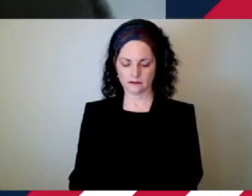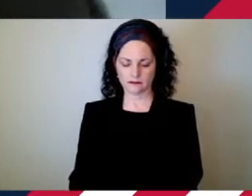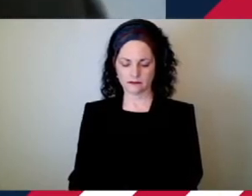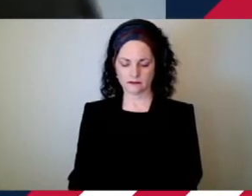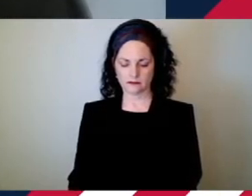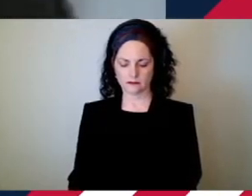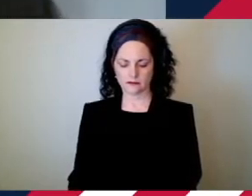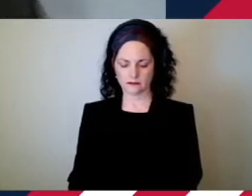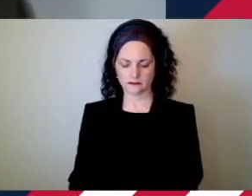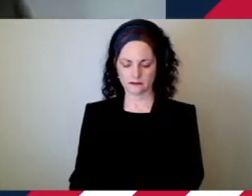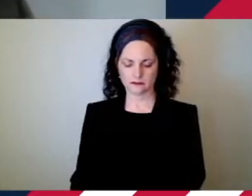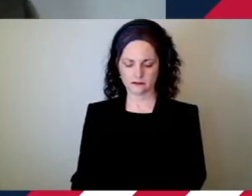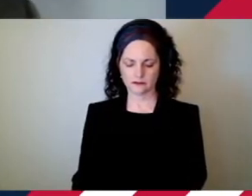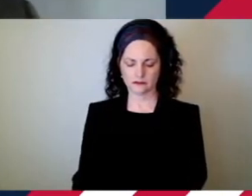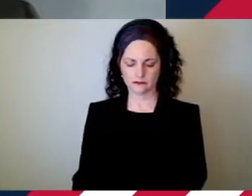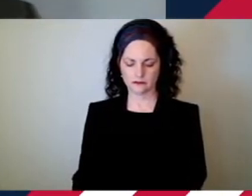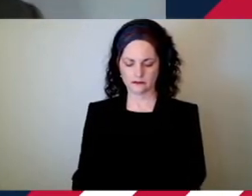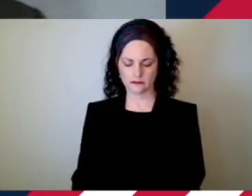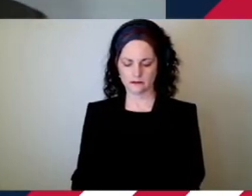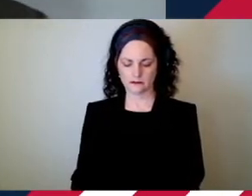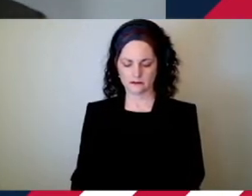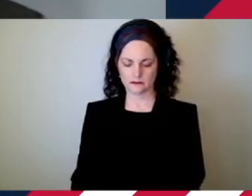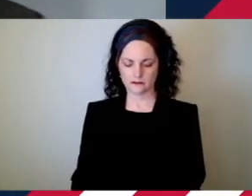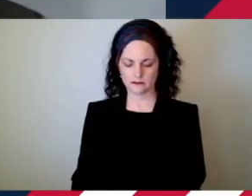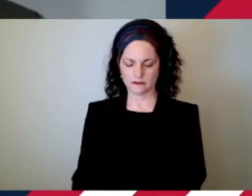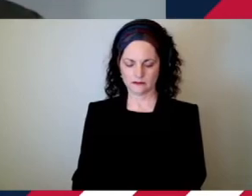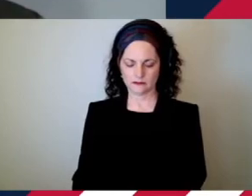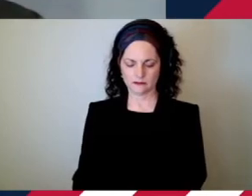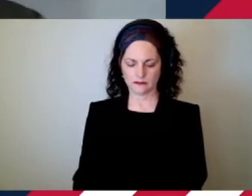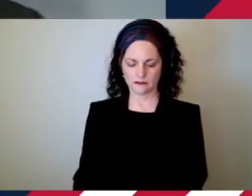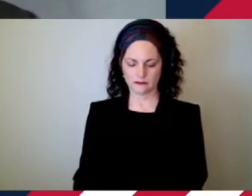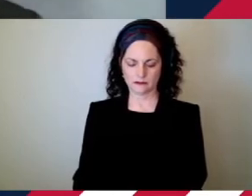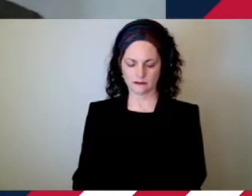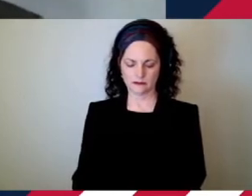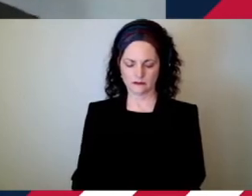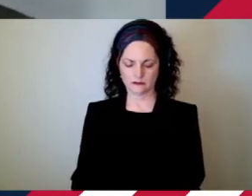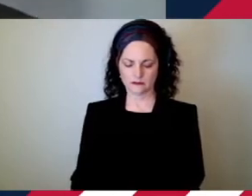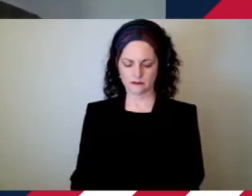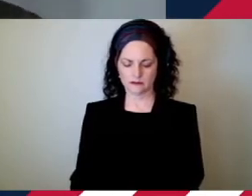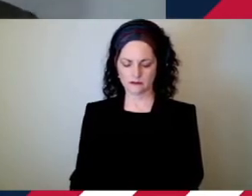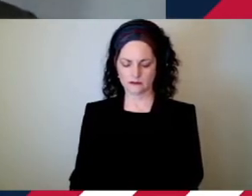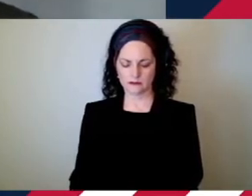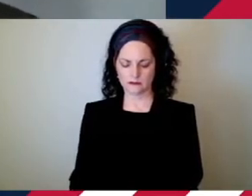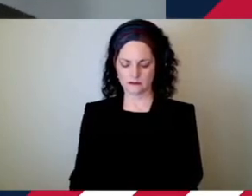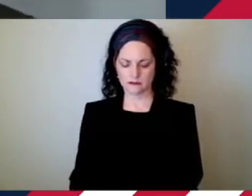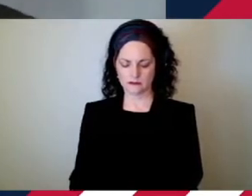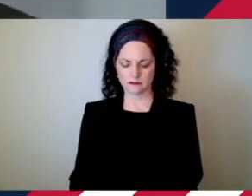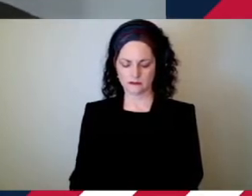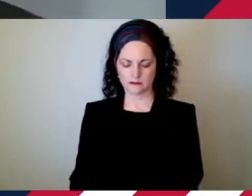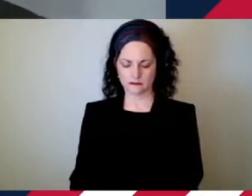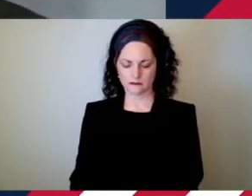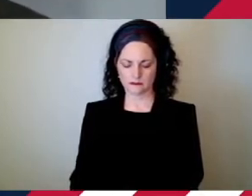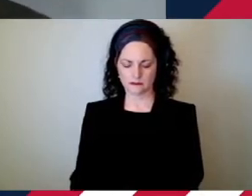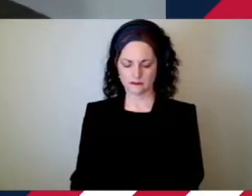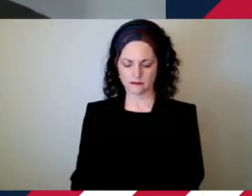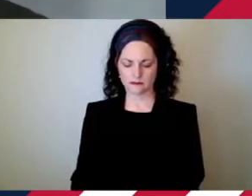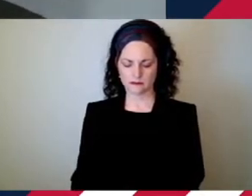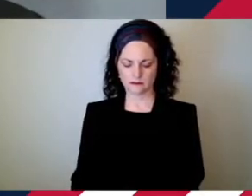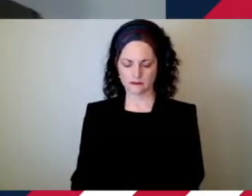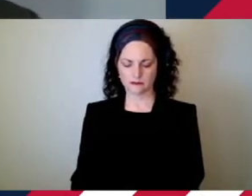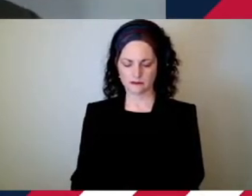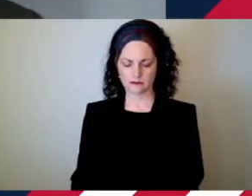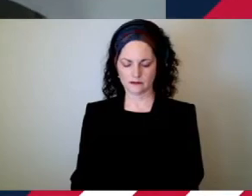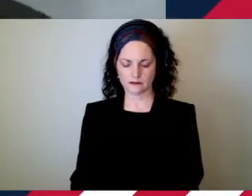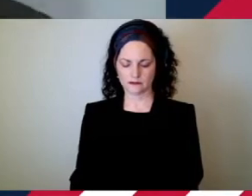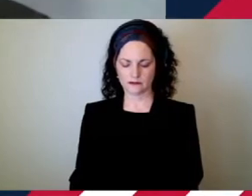Too much. What's the question? I'm letting you read what. I don't need to read that. I don't want to. Let me